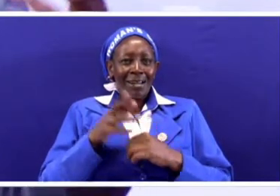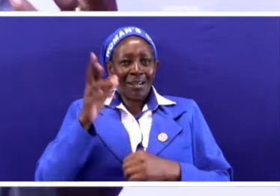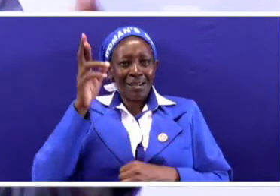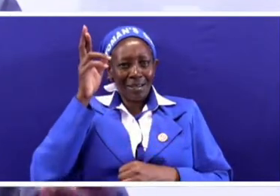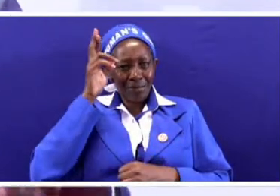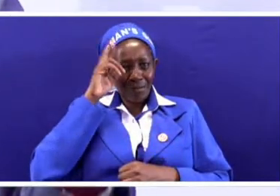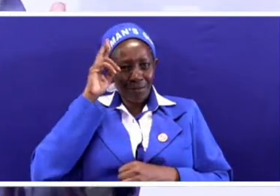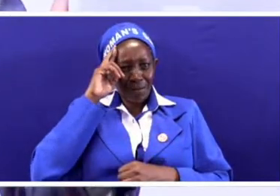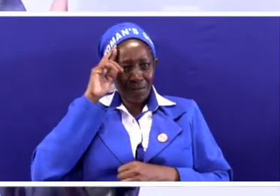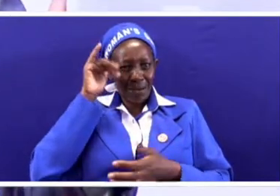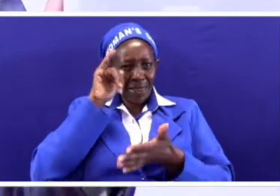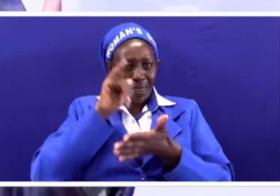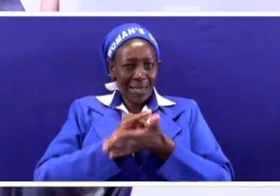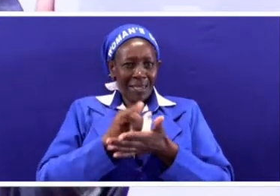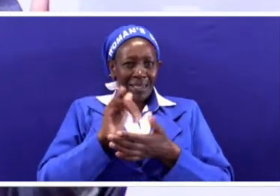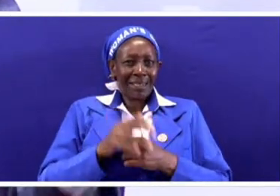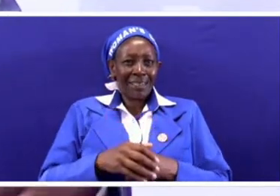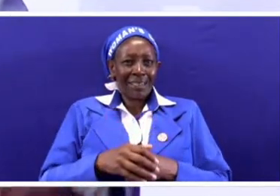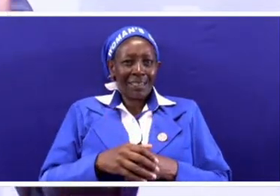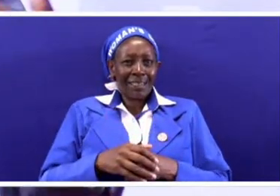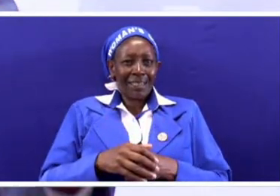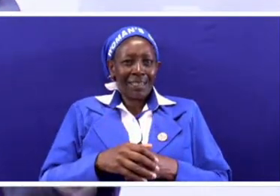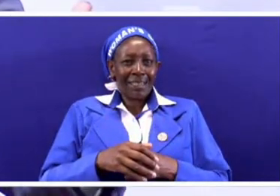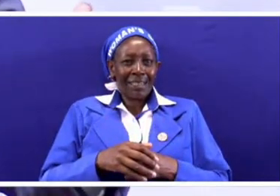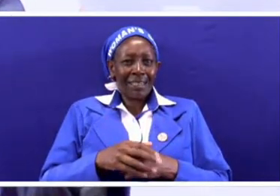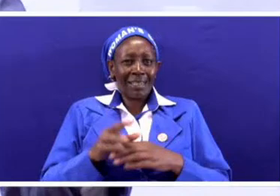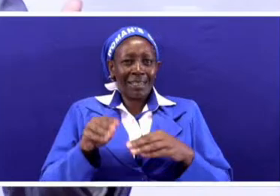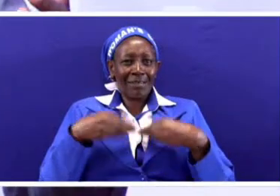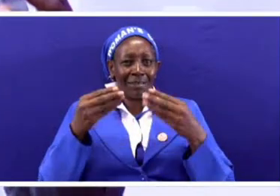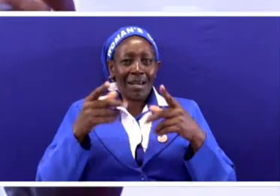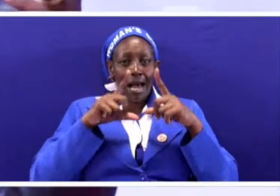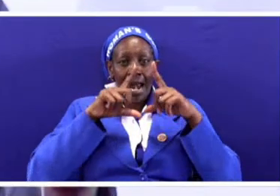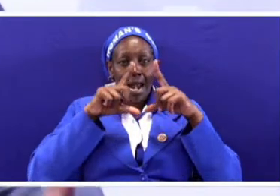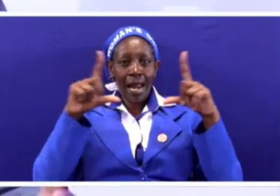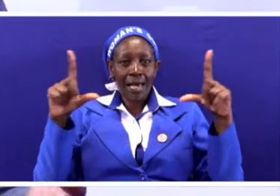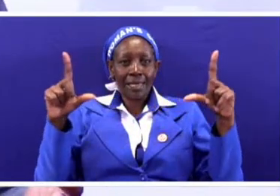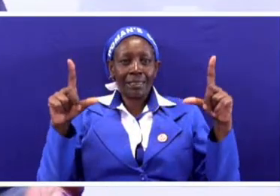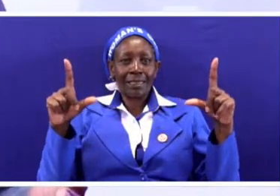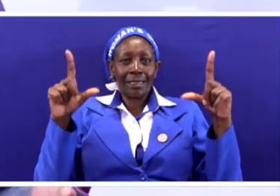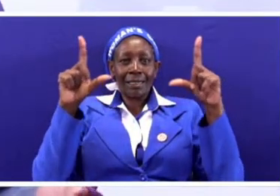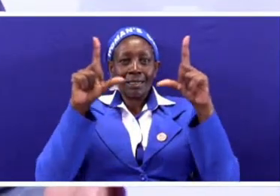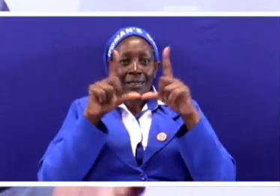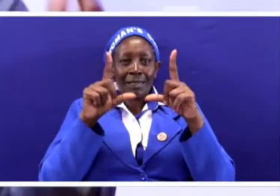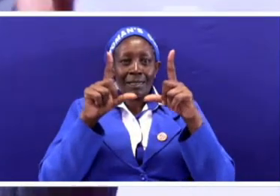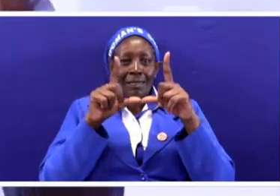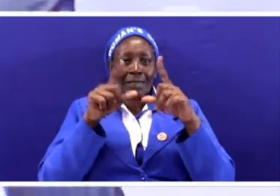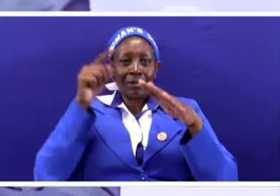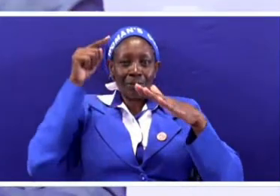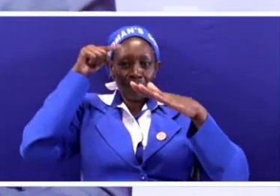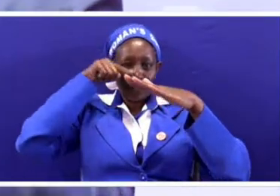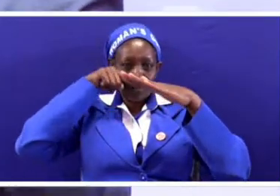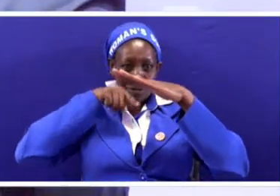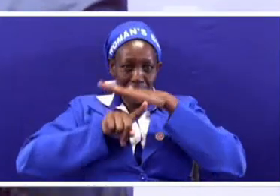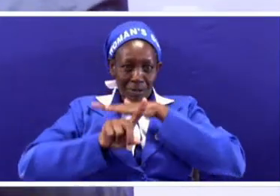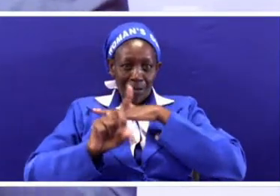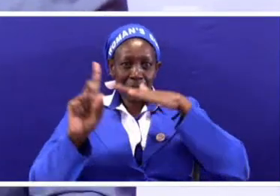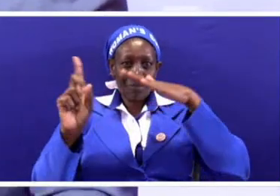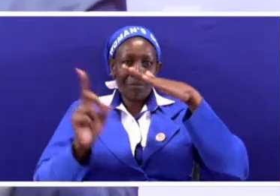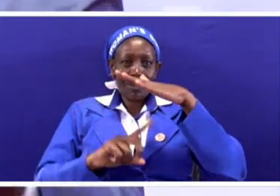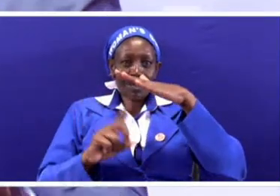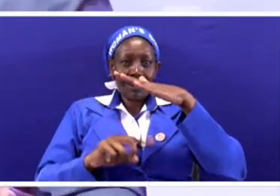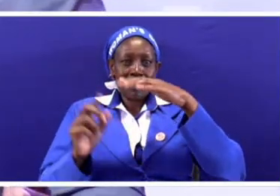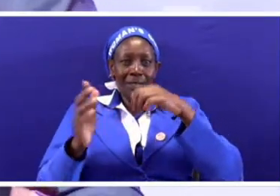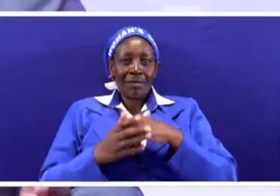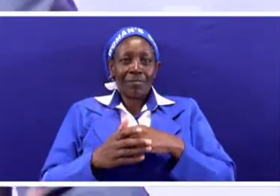gave us the language and gave us a license to imagine ministry in the context of the